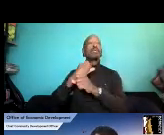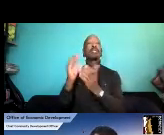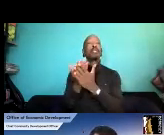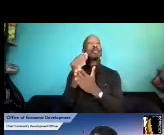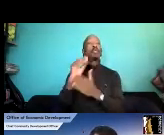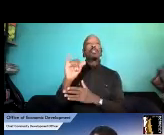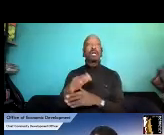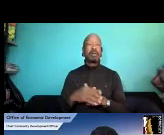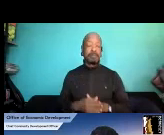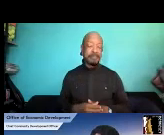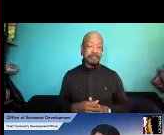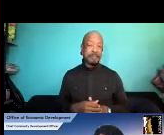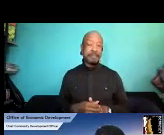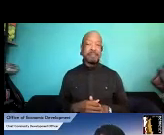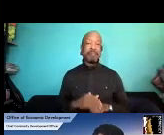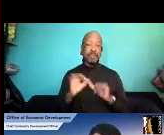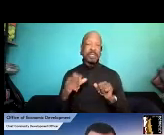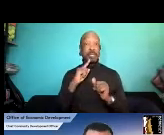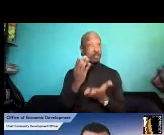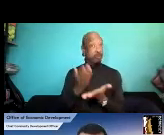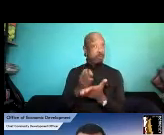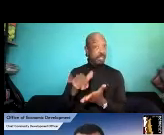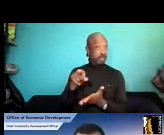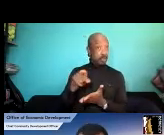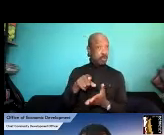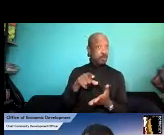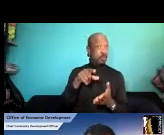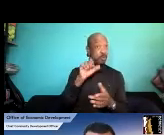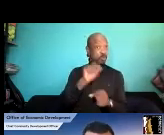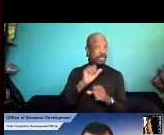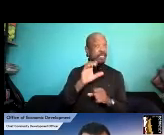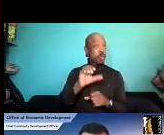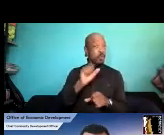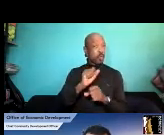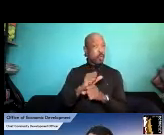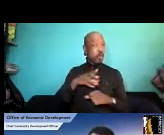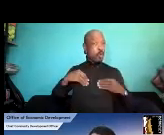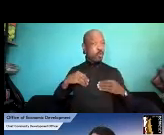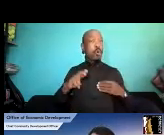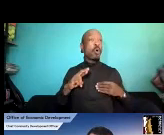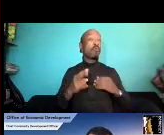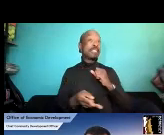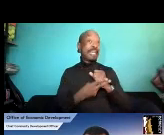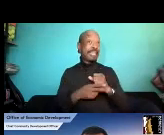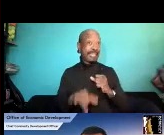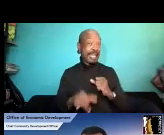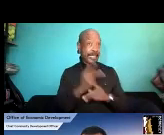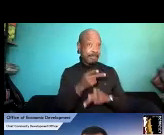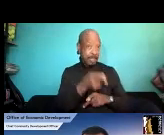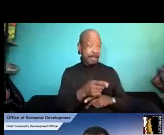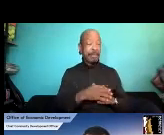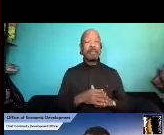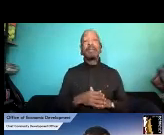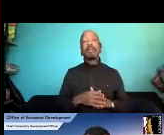can prove that you're creating a worker-owned job or retaining a worker-owned job. So that gives folks in this